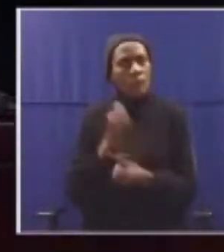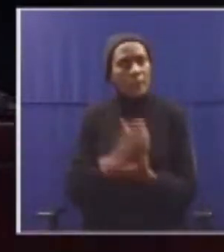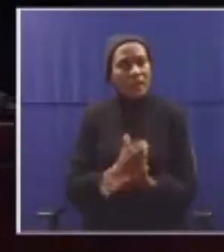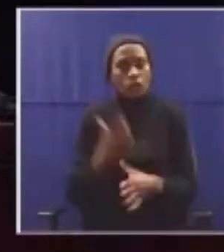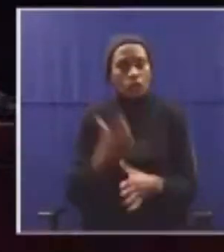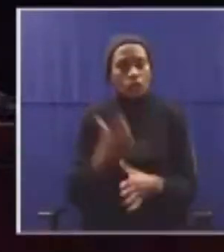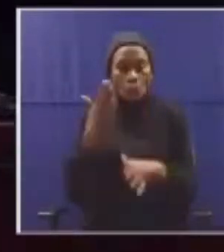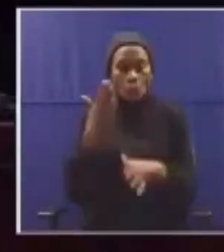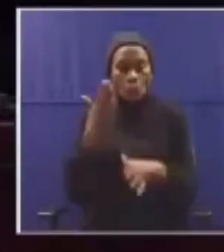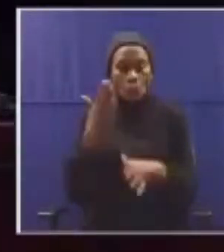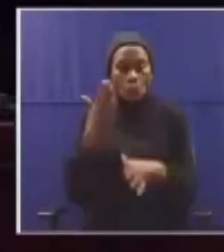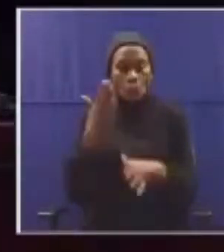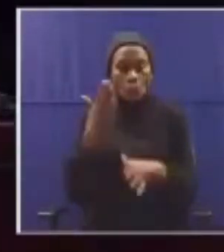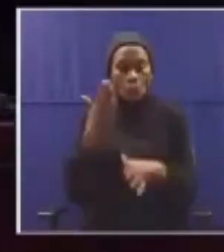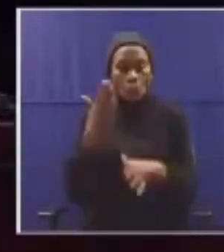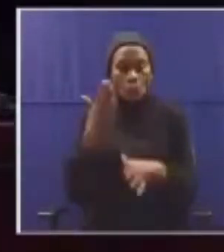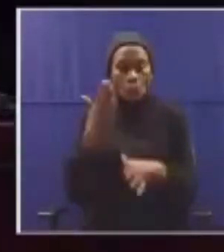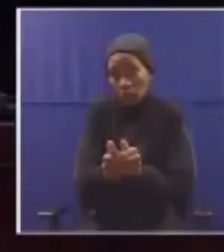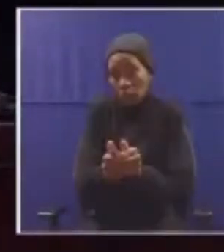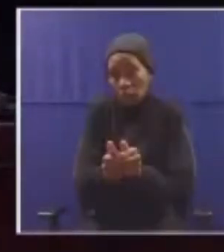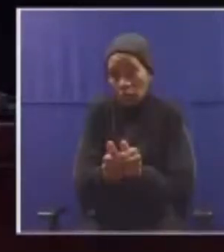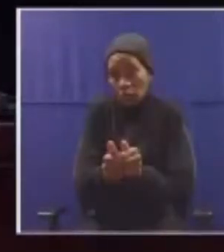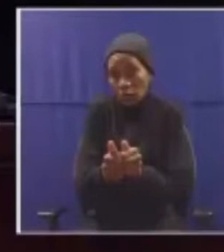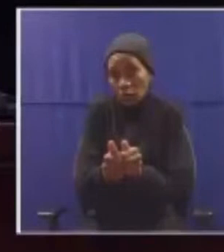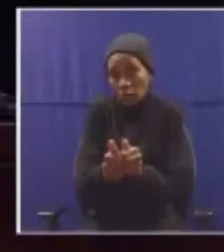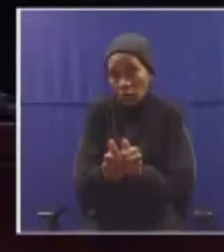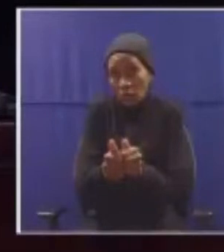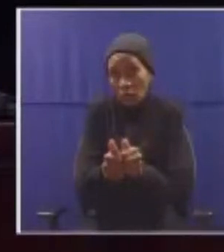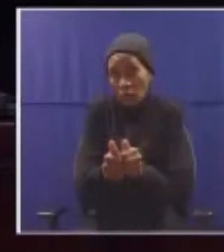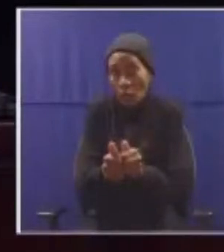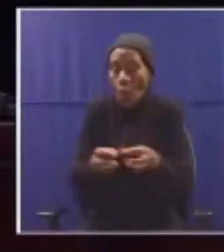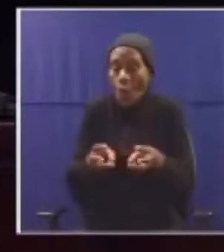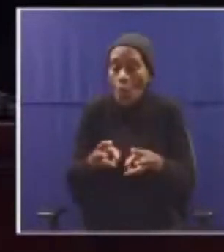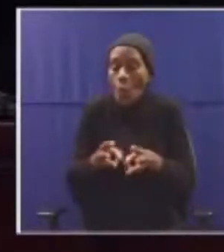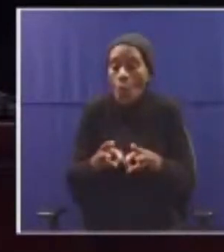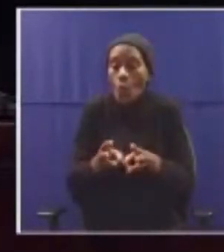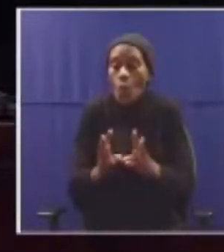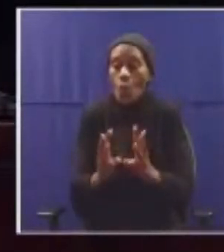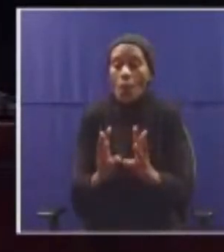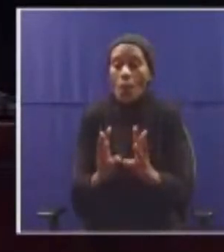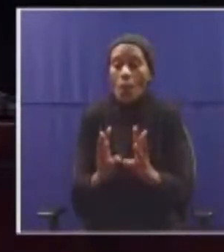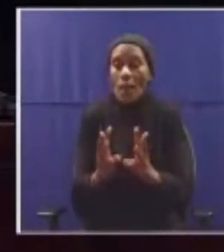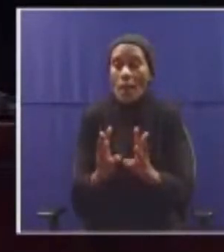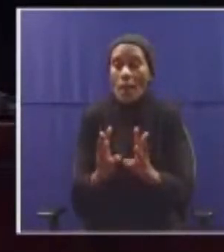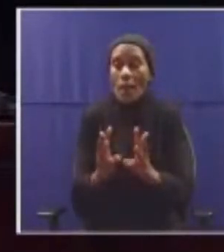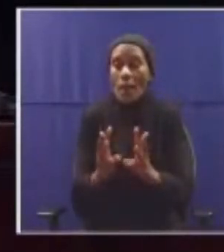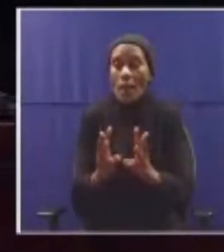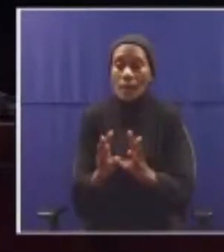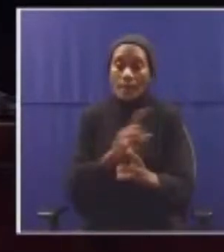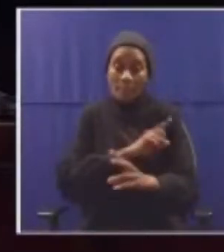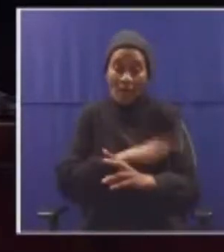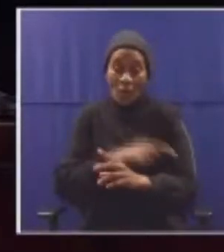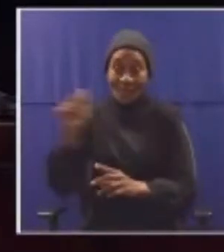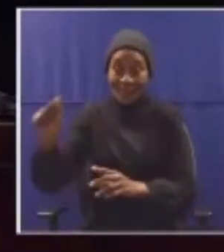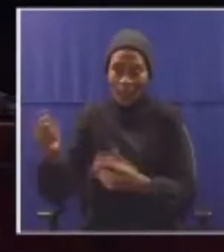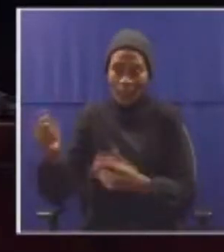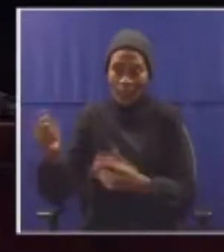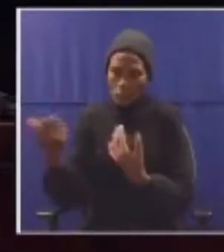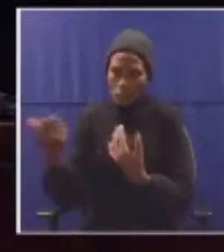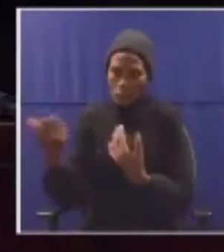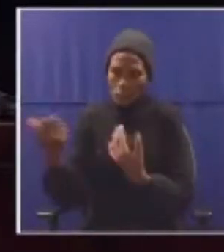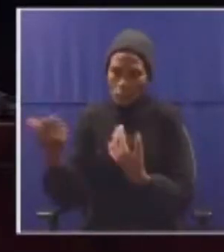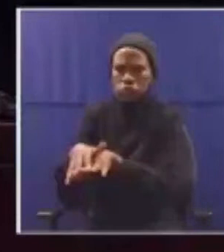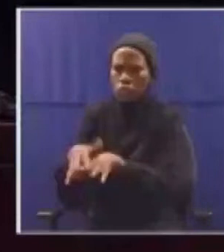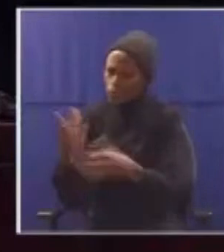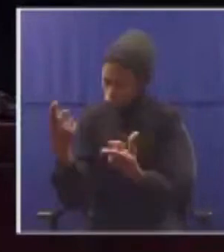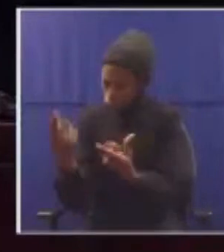work with them, that in the way they exercise their own powers, they